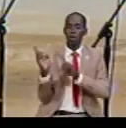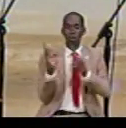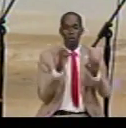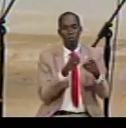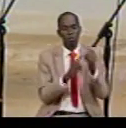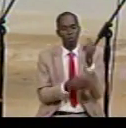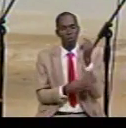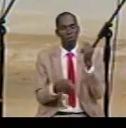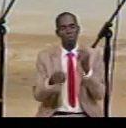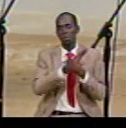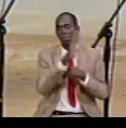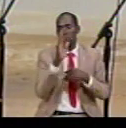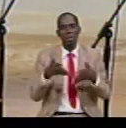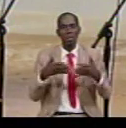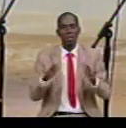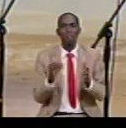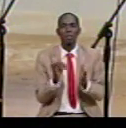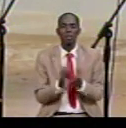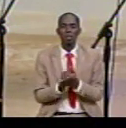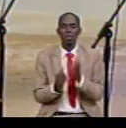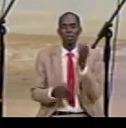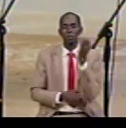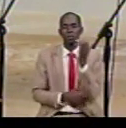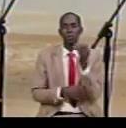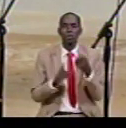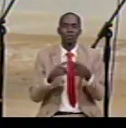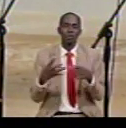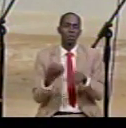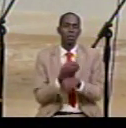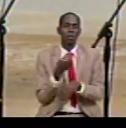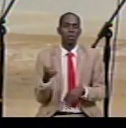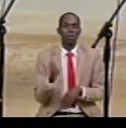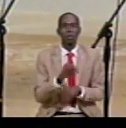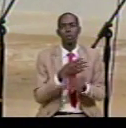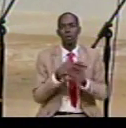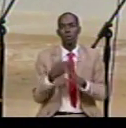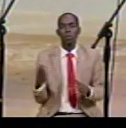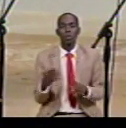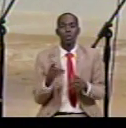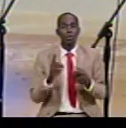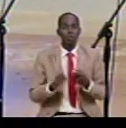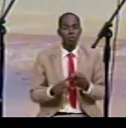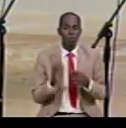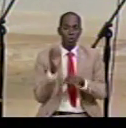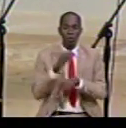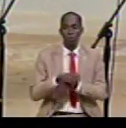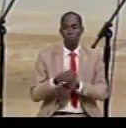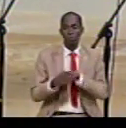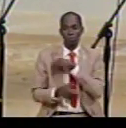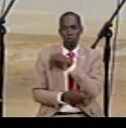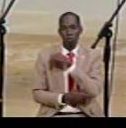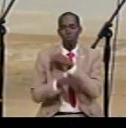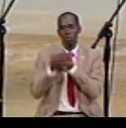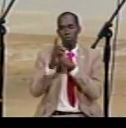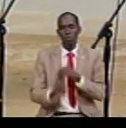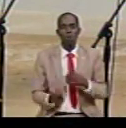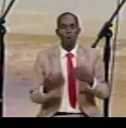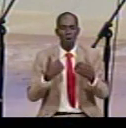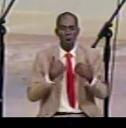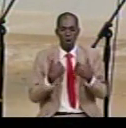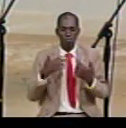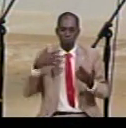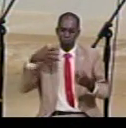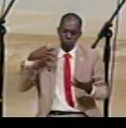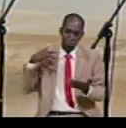them away. So to overcome temptation, believers must have the knowledge of the word of God, and you must have the